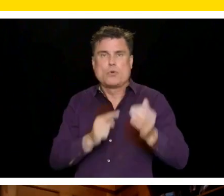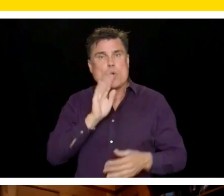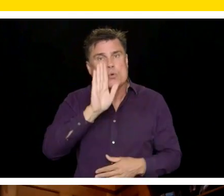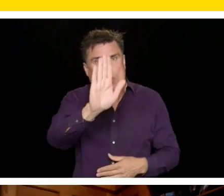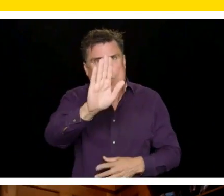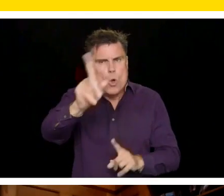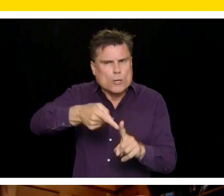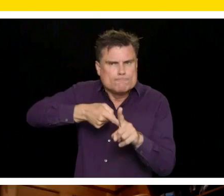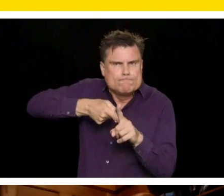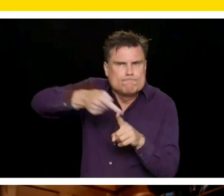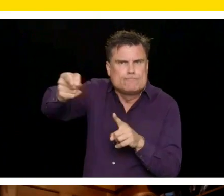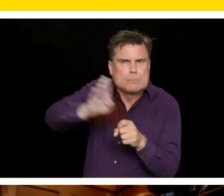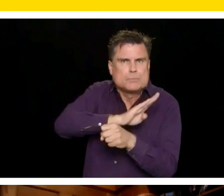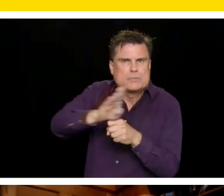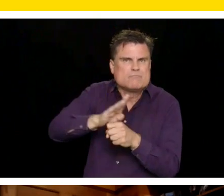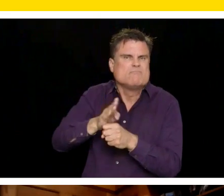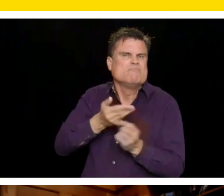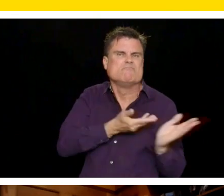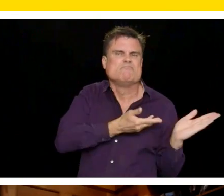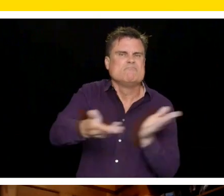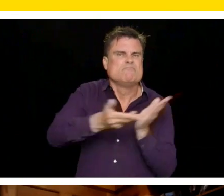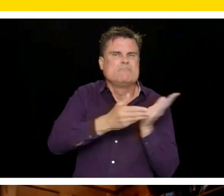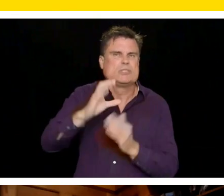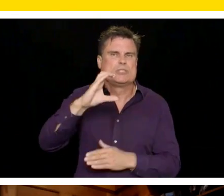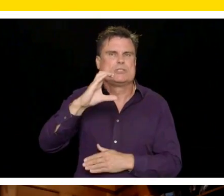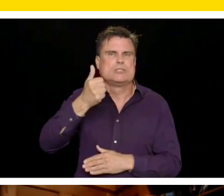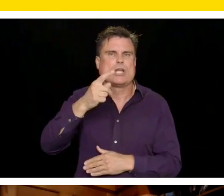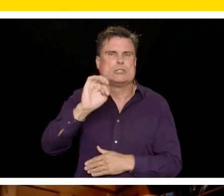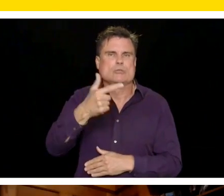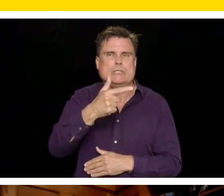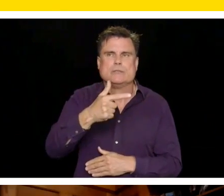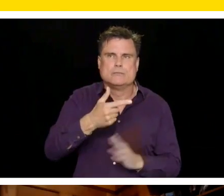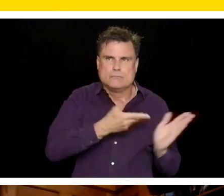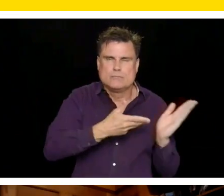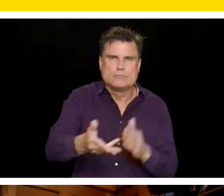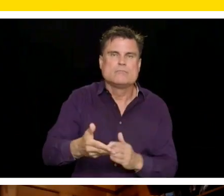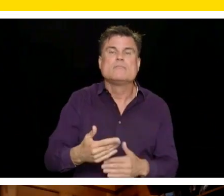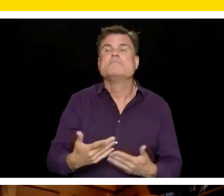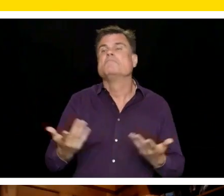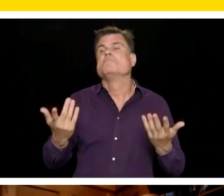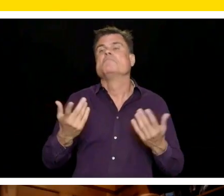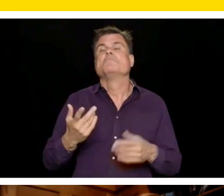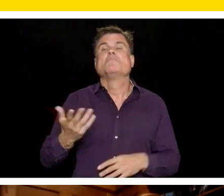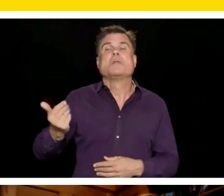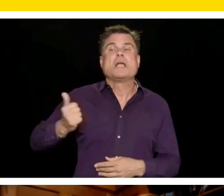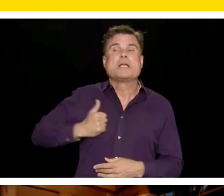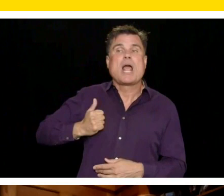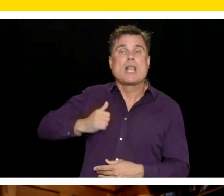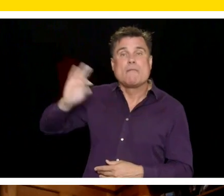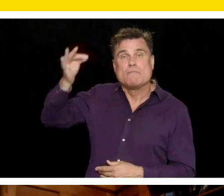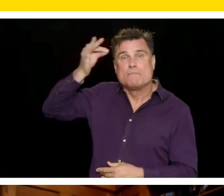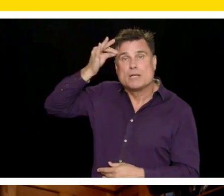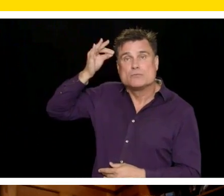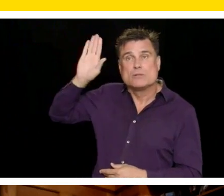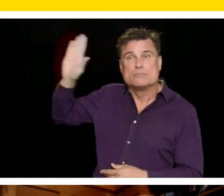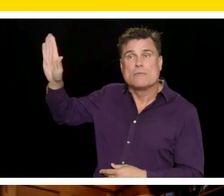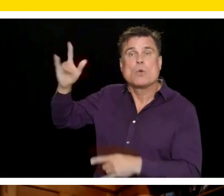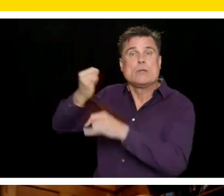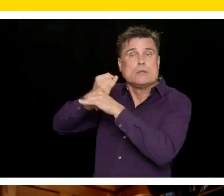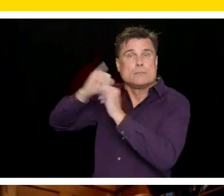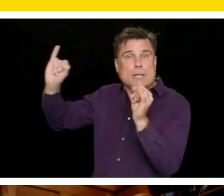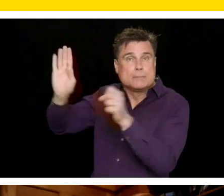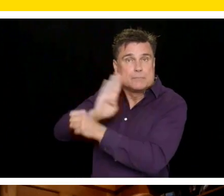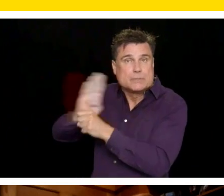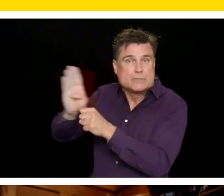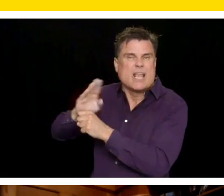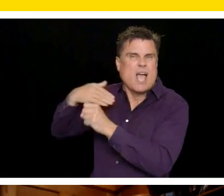Canadian Federation of Independent Business. There's BC Chamber of Commerce, so your local Chamber of Commerce, for Surrey Board